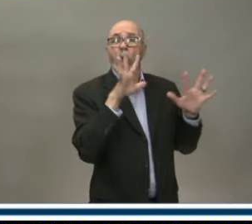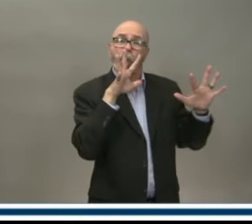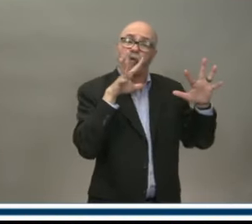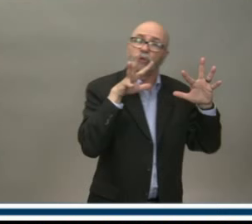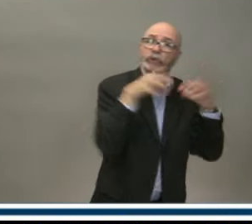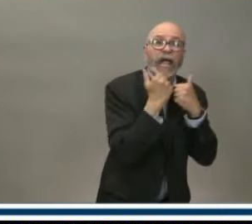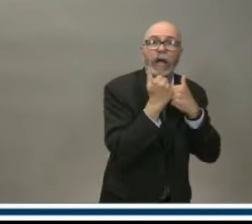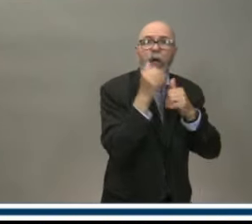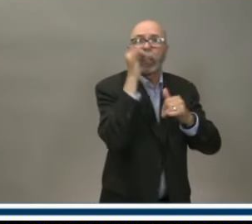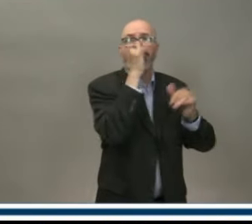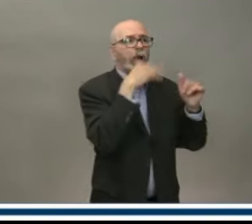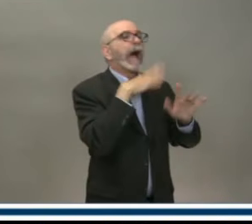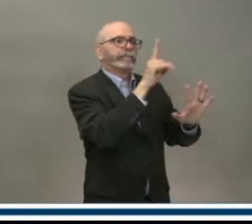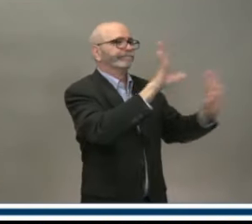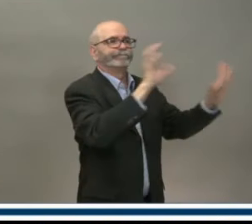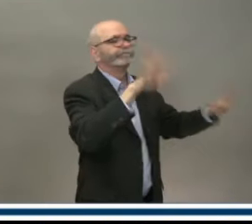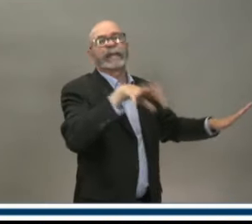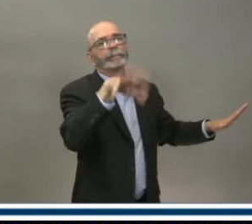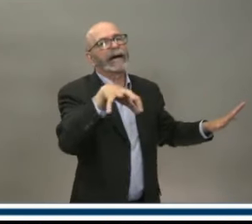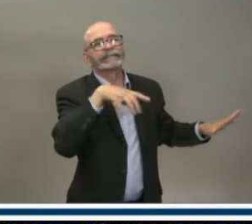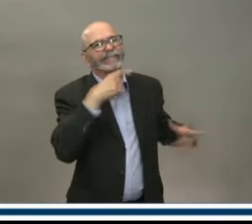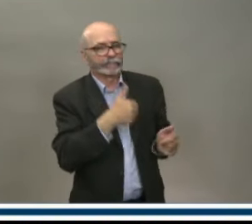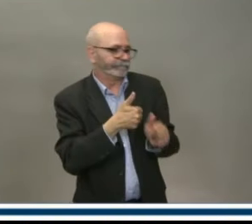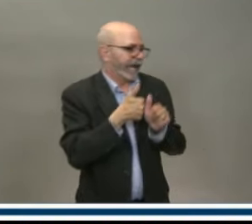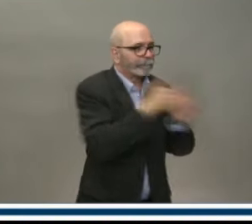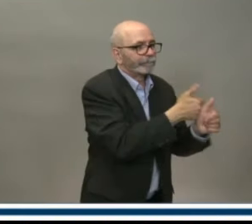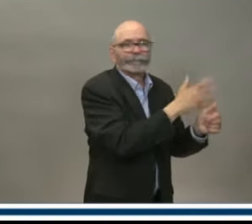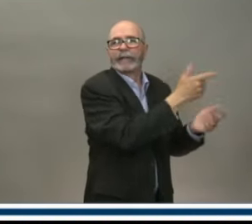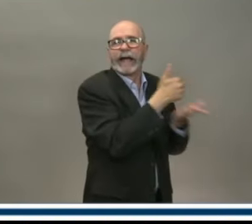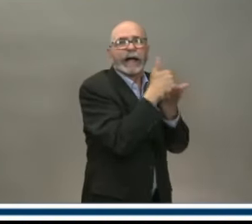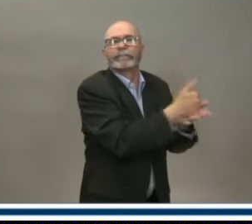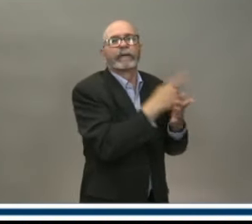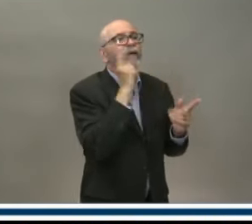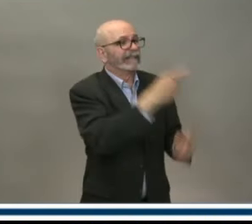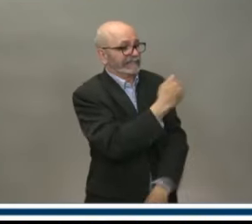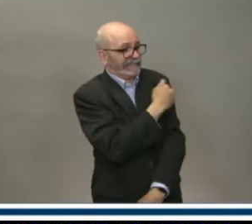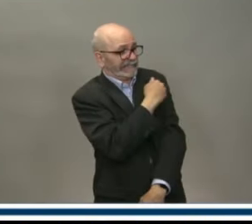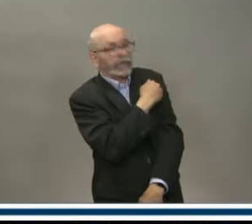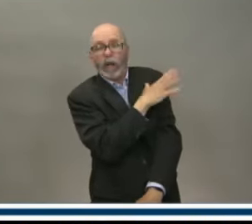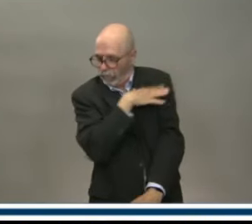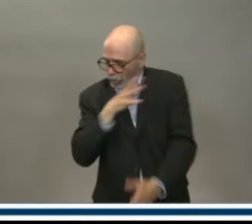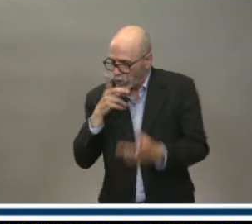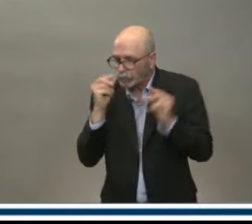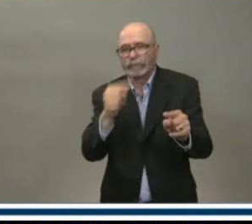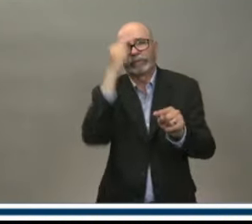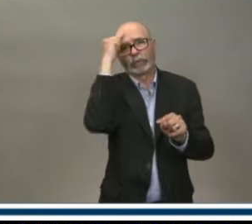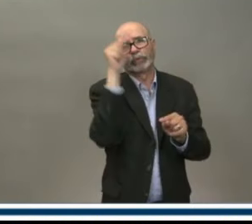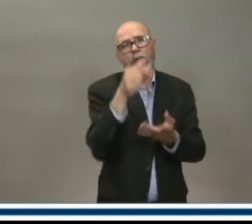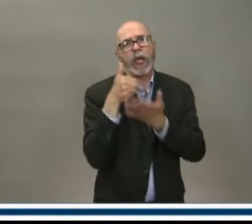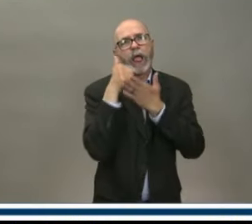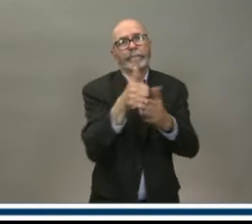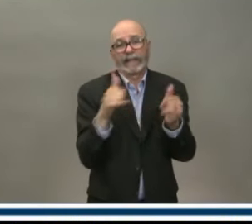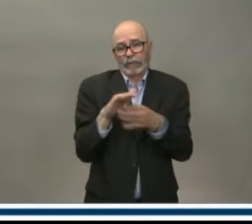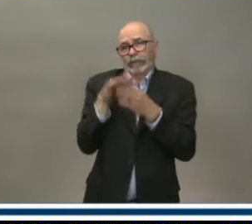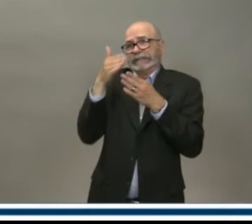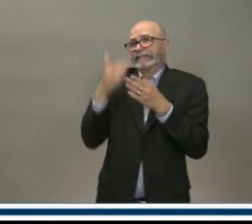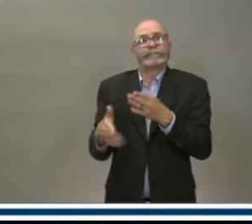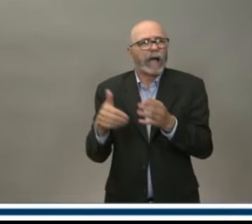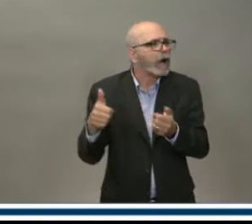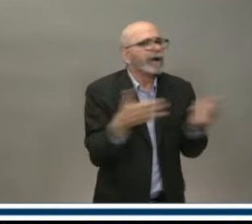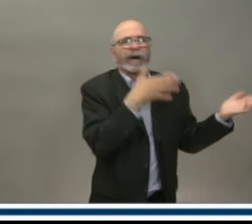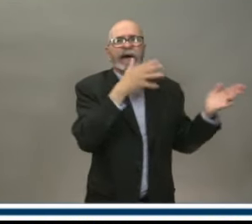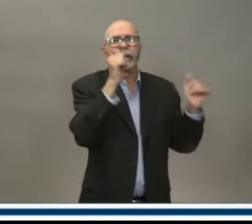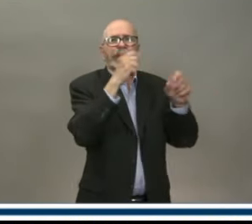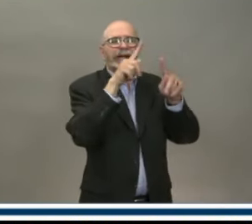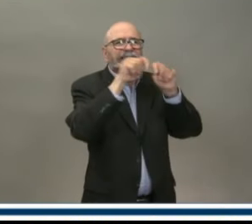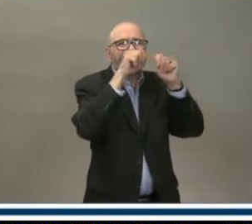help, and they reached out for help. Over the weekend, significant help has been brought to them, bringing in teams from the